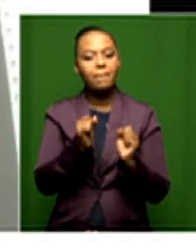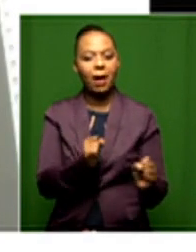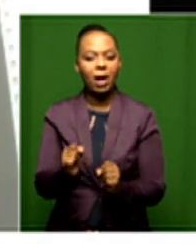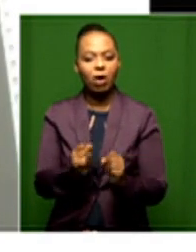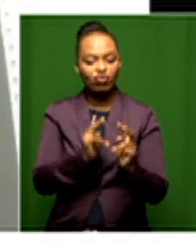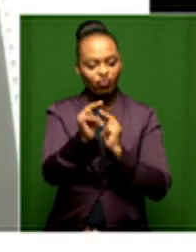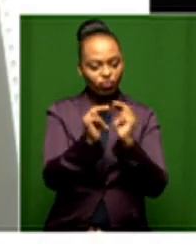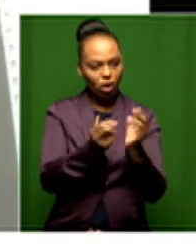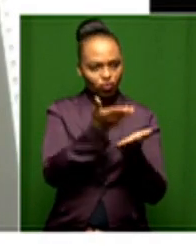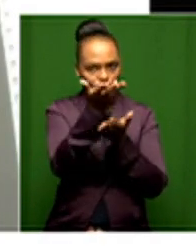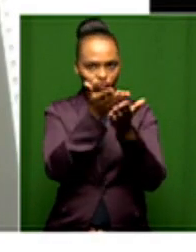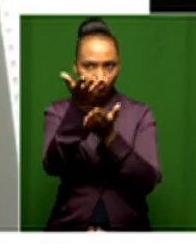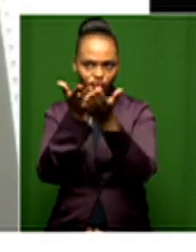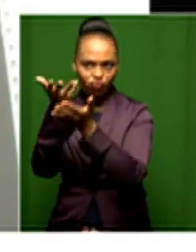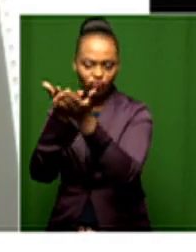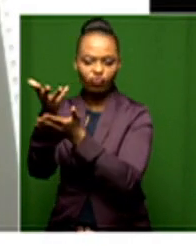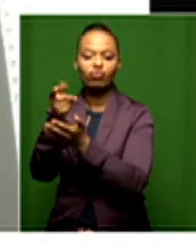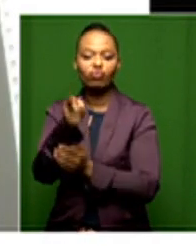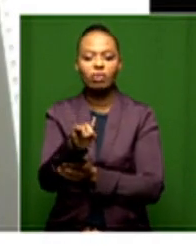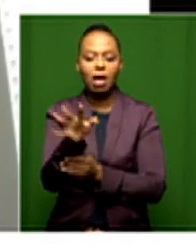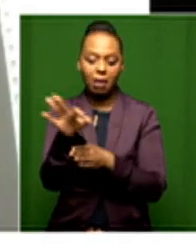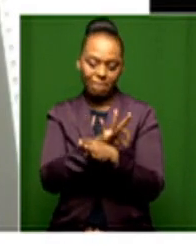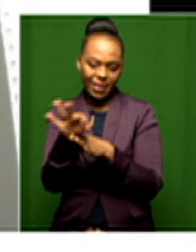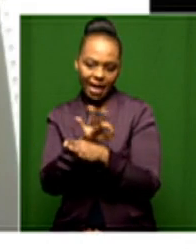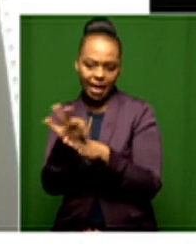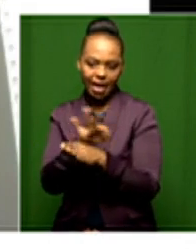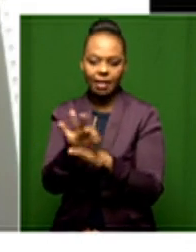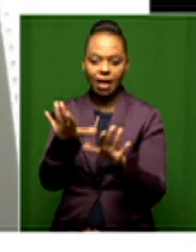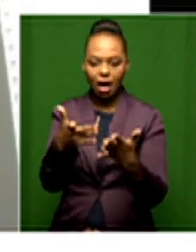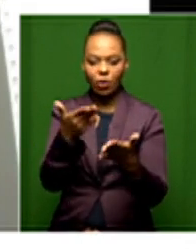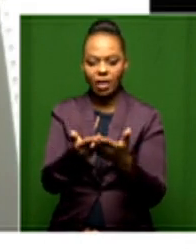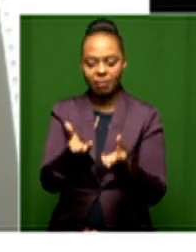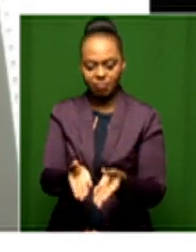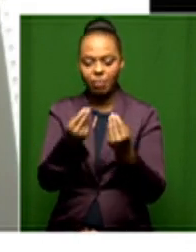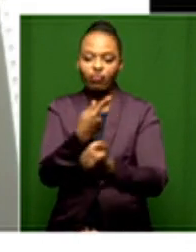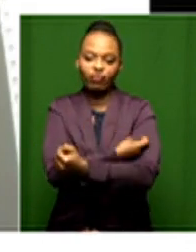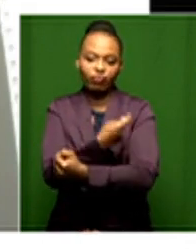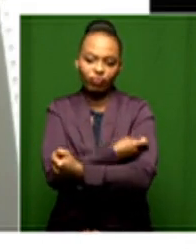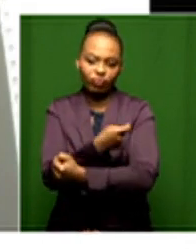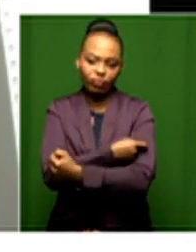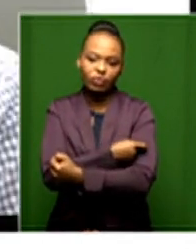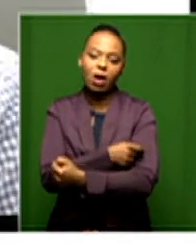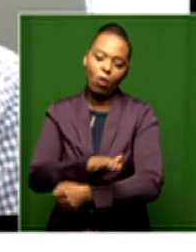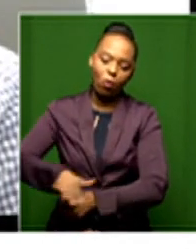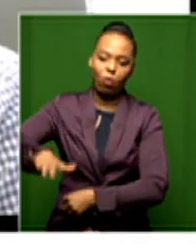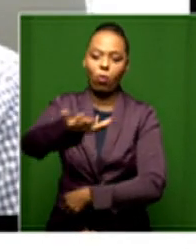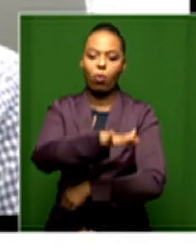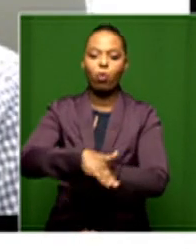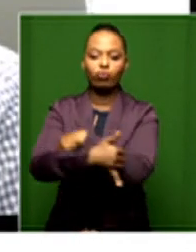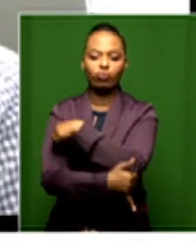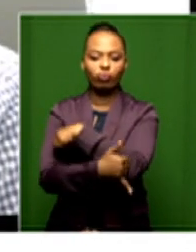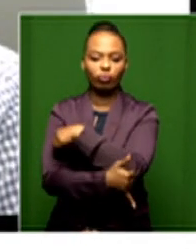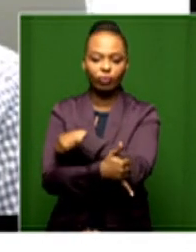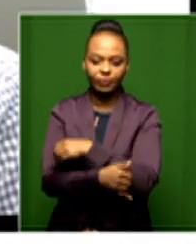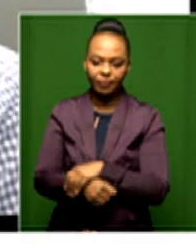them, where planning is being done to establish vaccination points across the country. Will it be